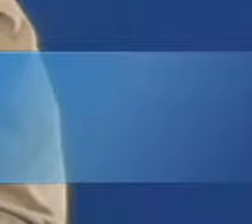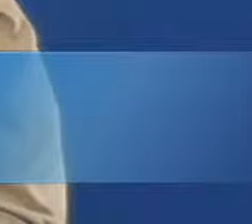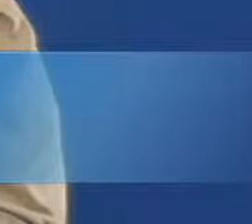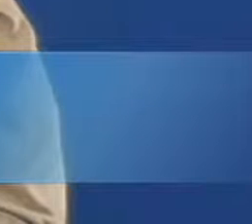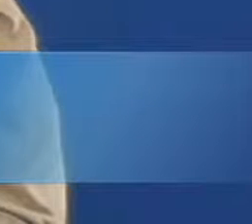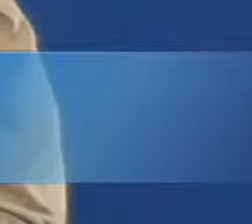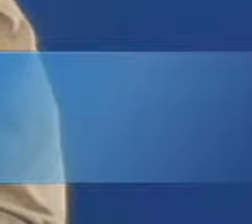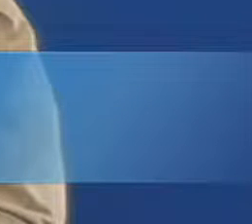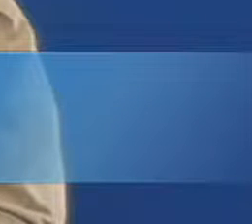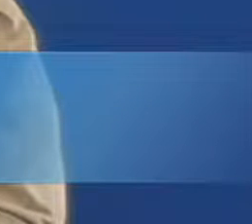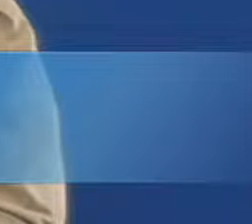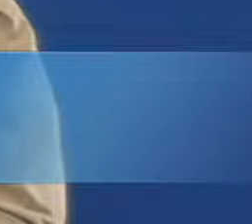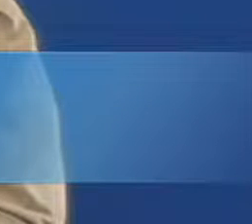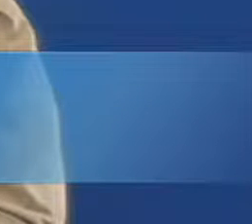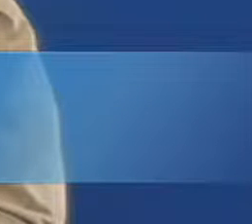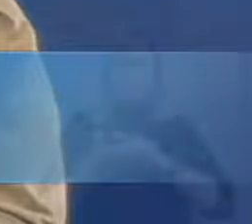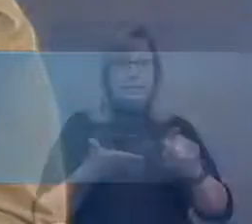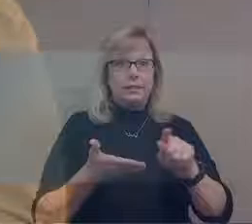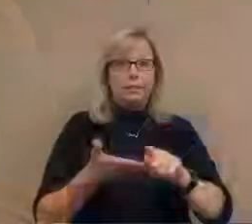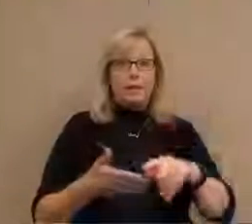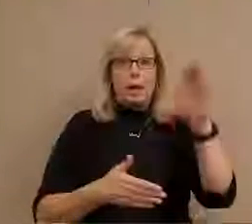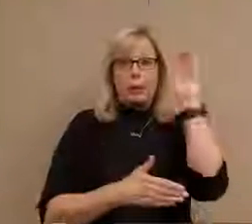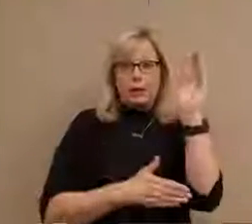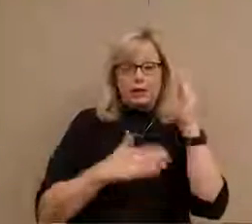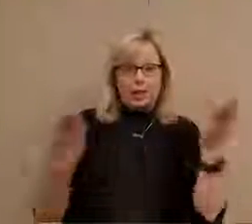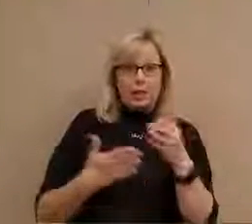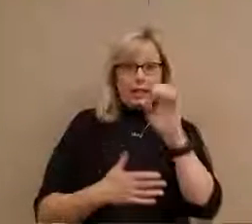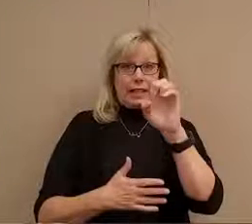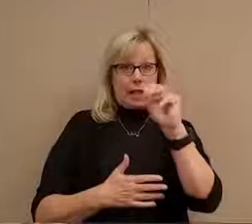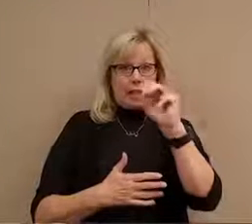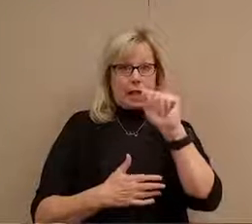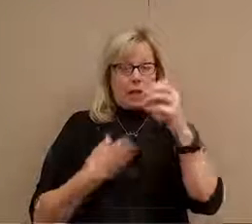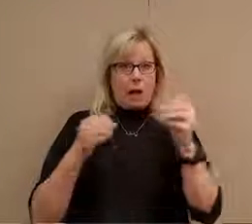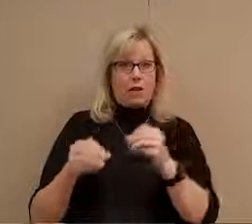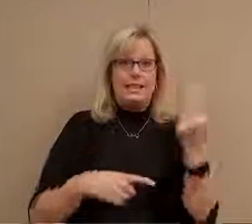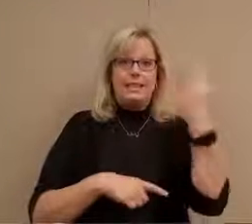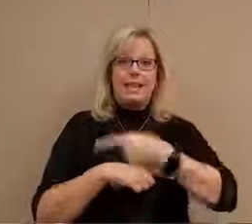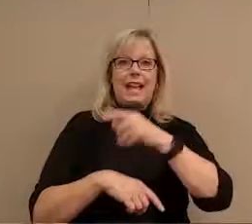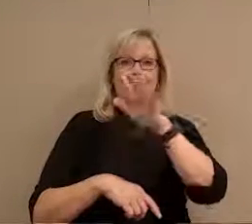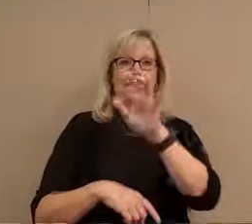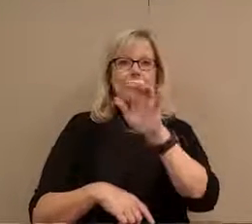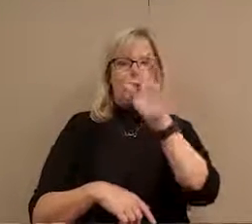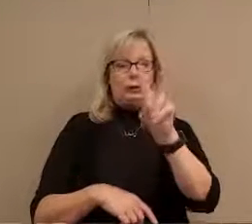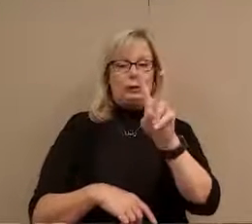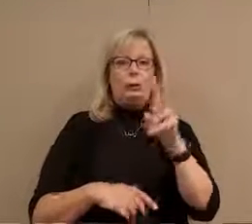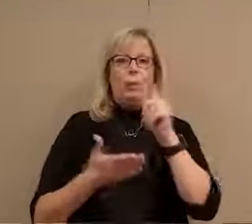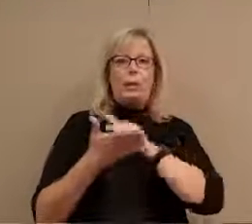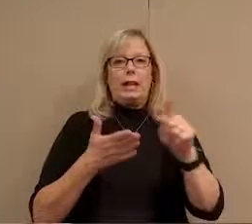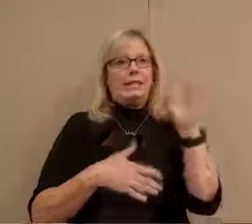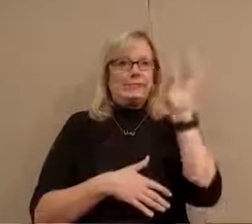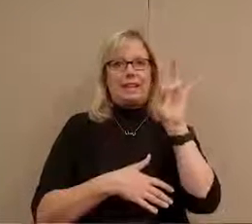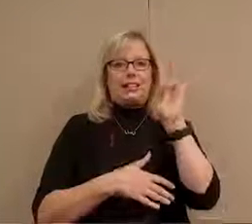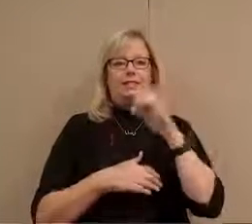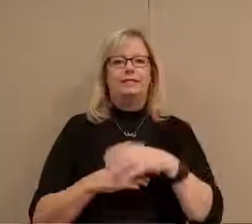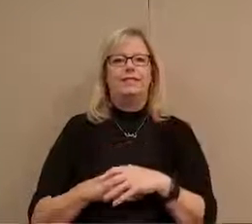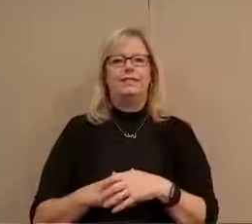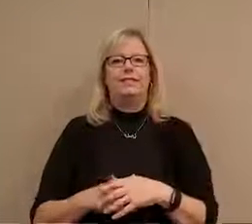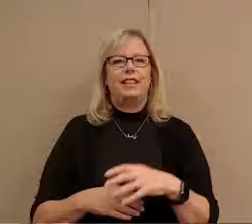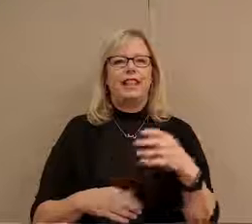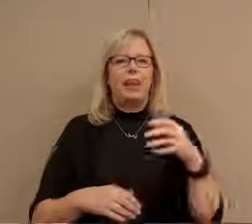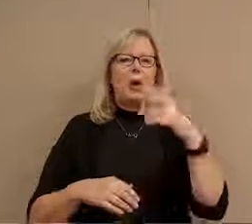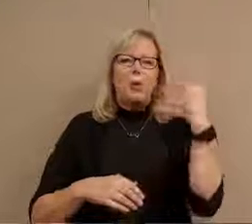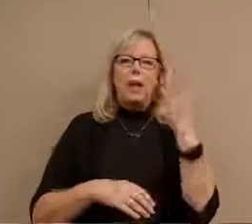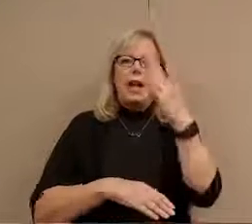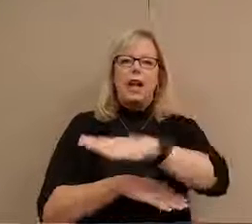Good afternoon. Welcome to the weekly briefing here at the EMA office for day 502, week 7. It's a